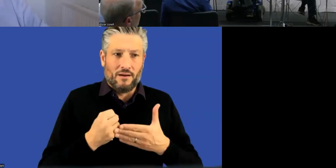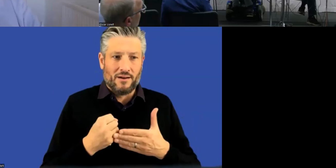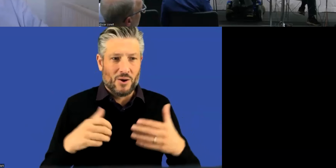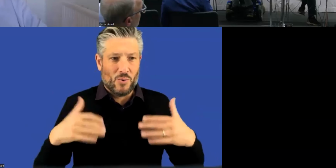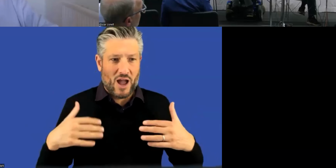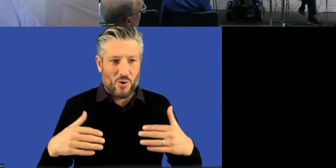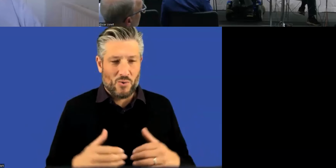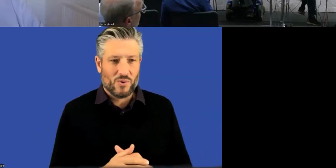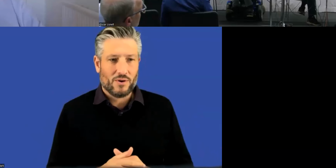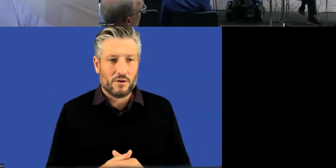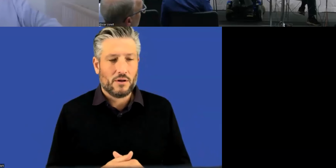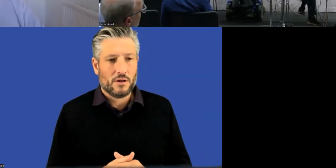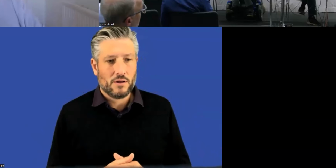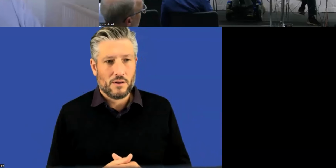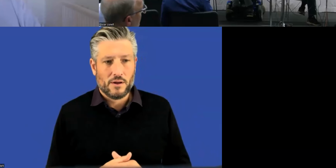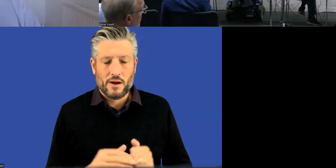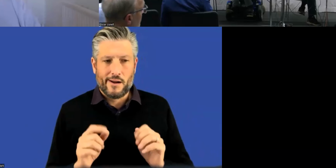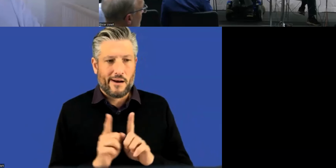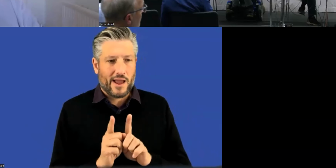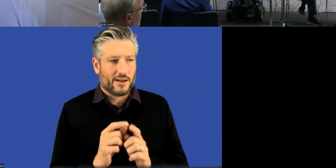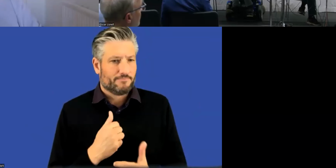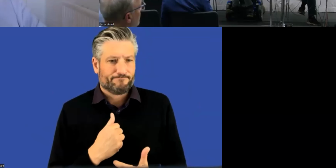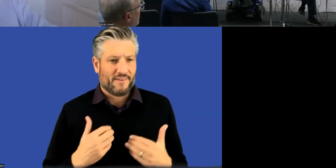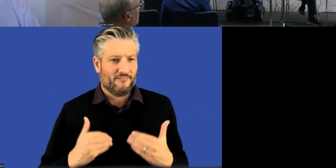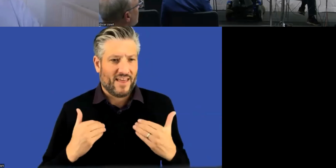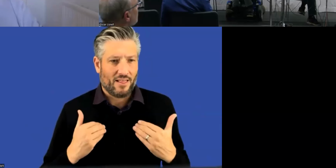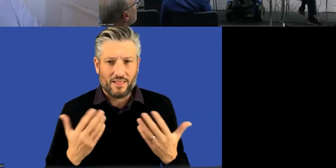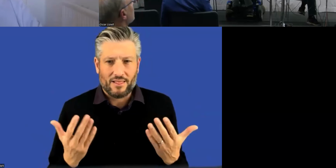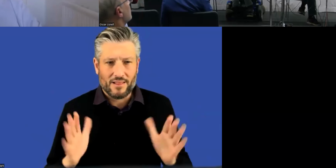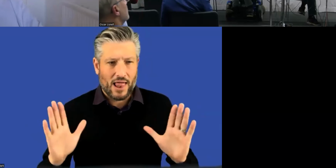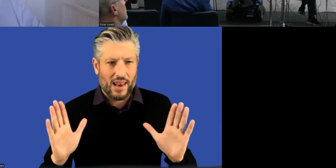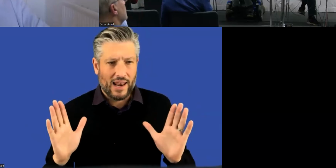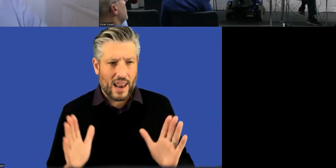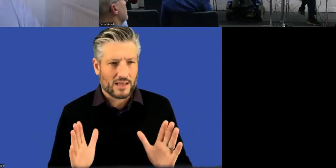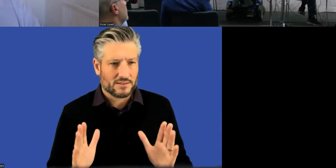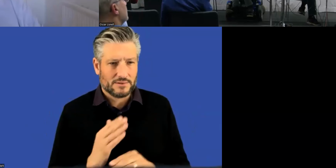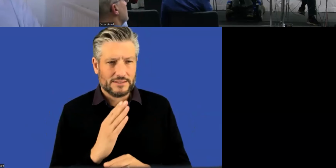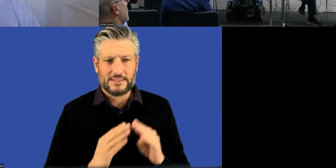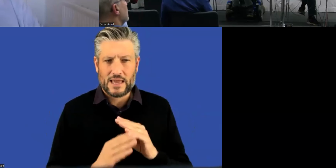that means so much. I don't know if I included the second answer,